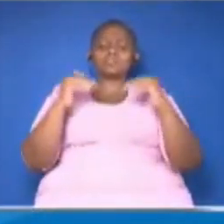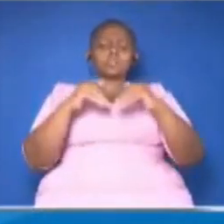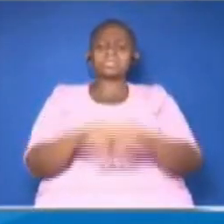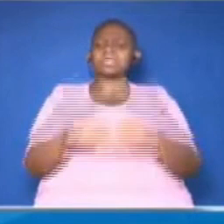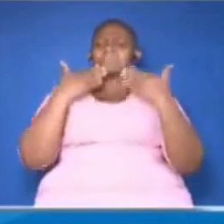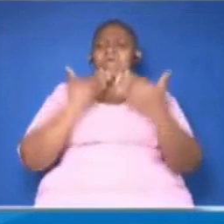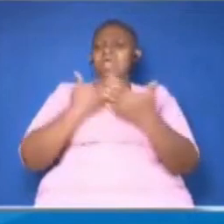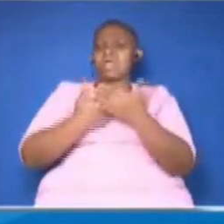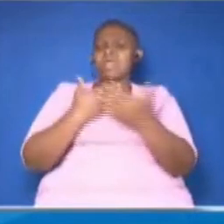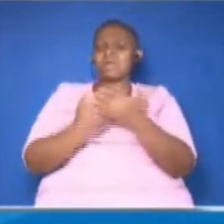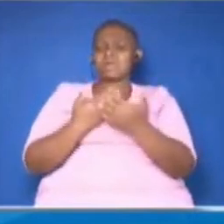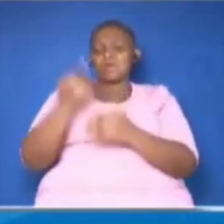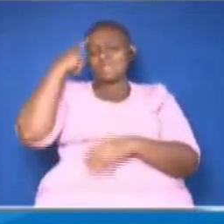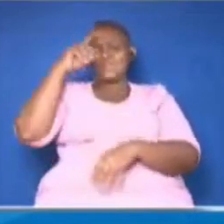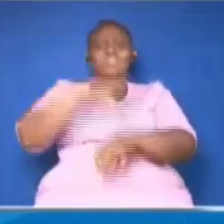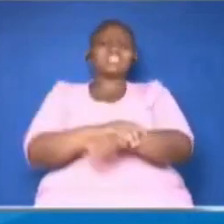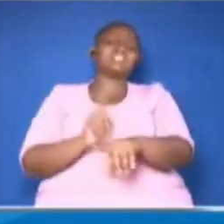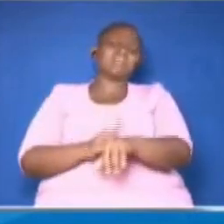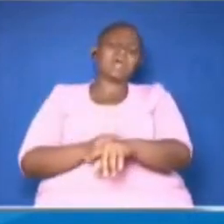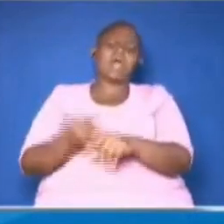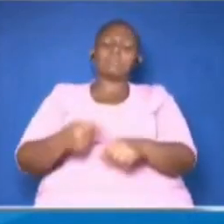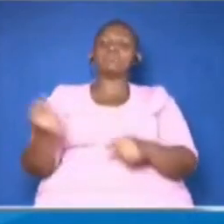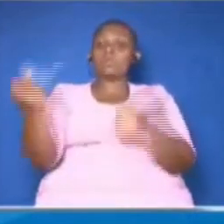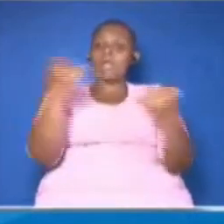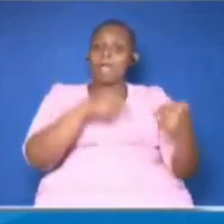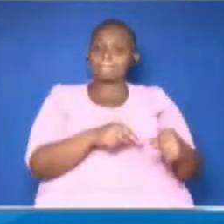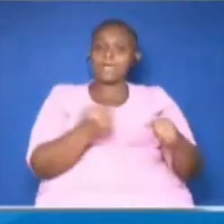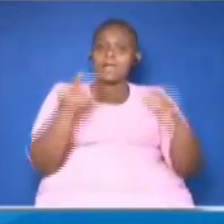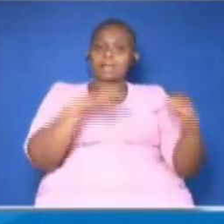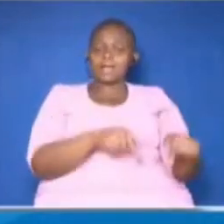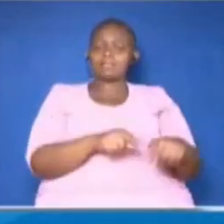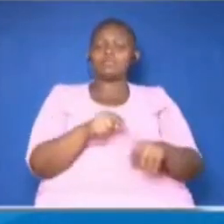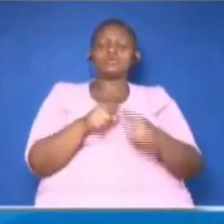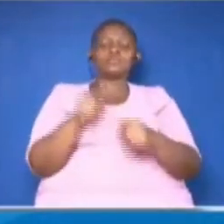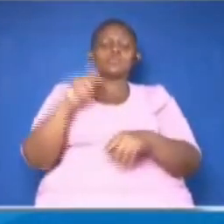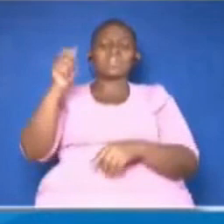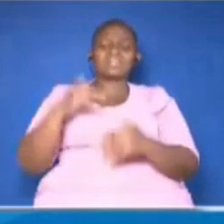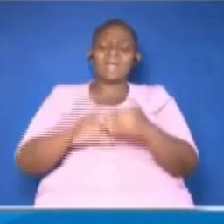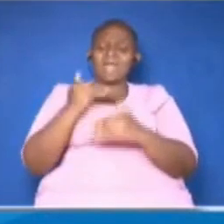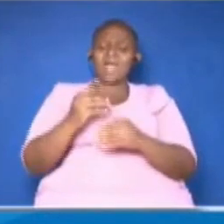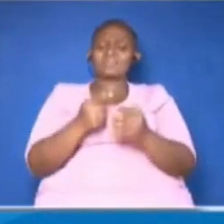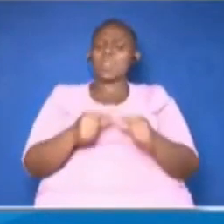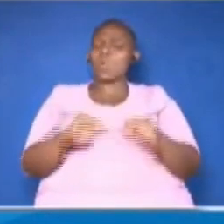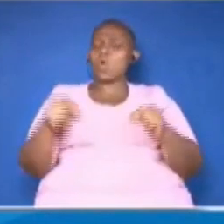you very much for finding time to visit Kenya after a very long time.